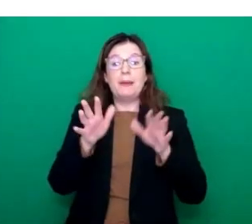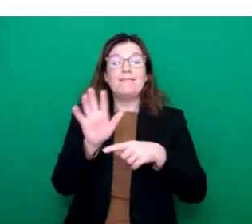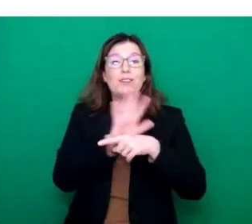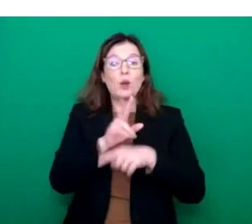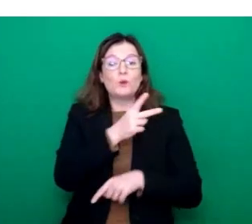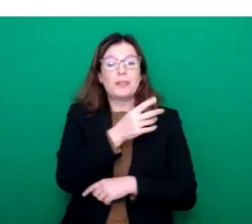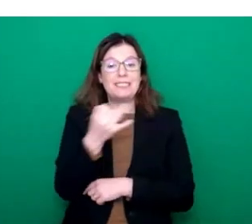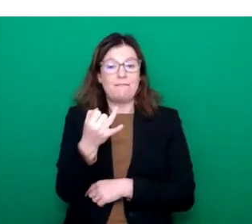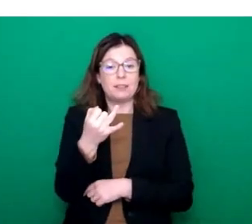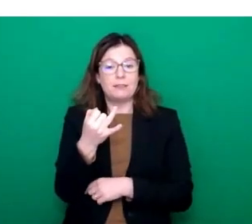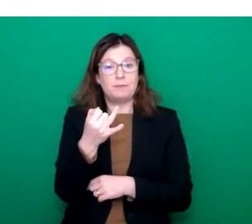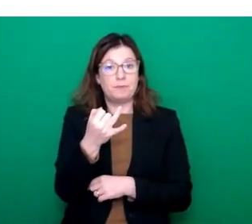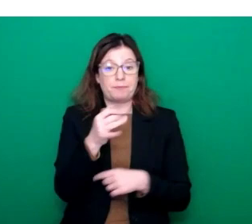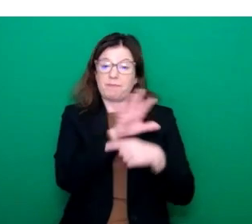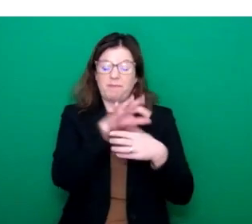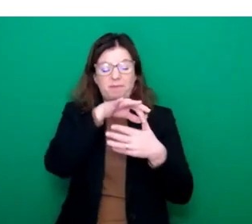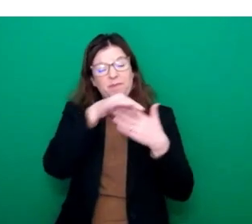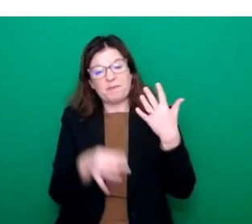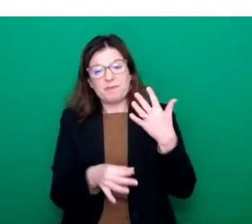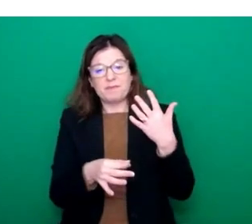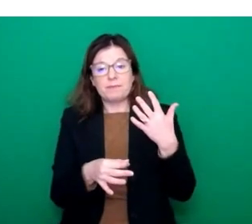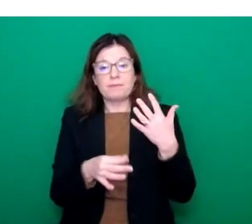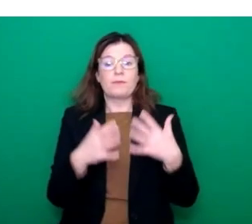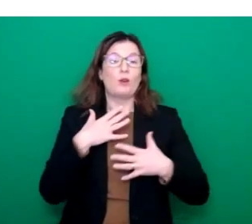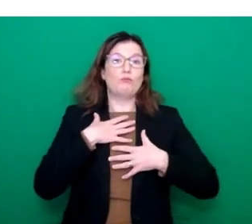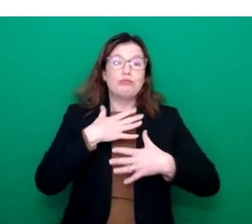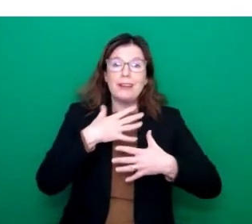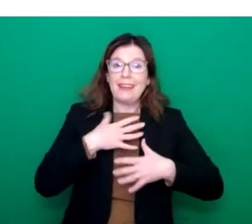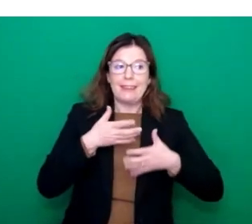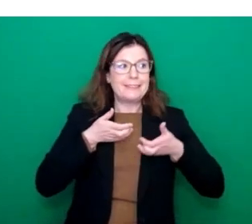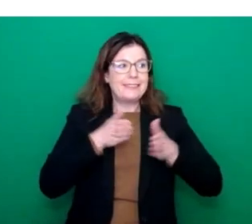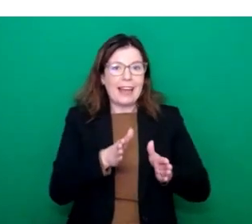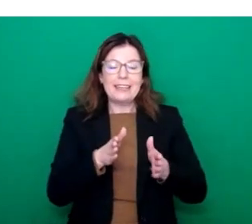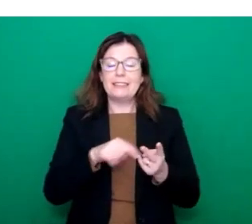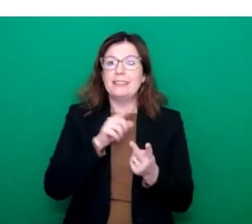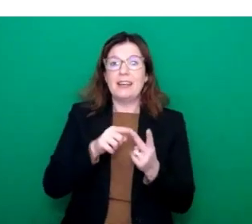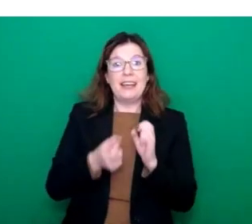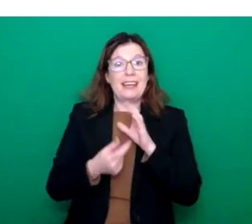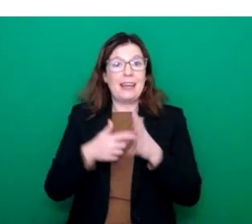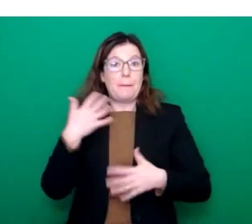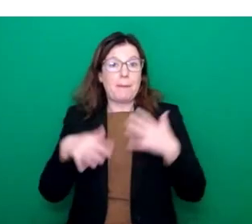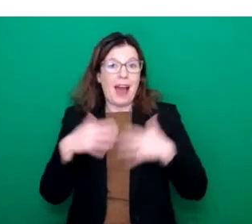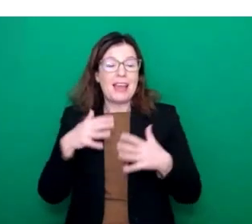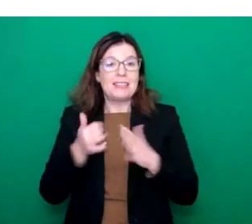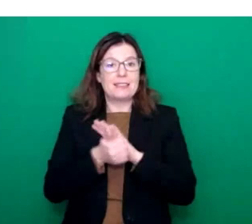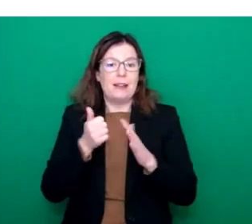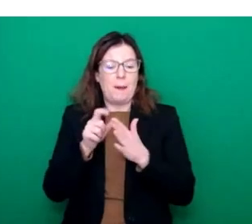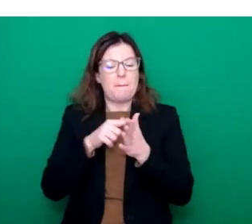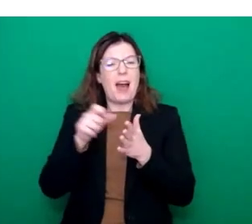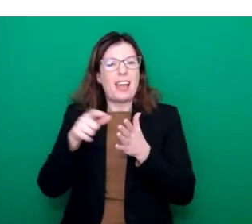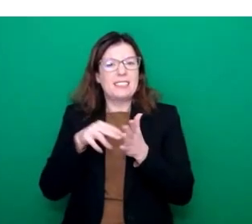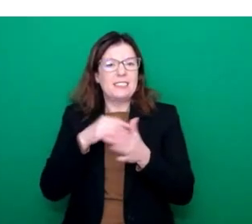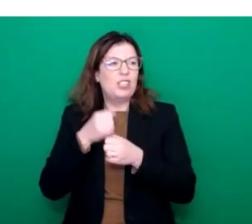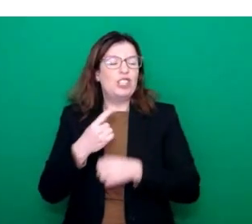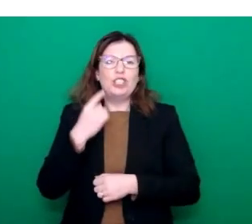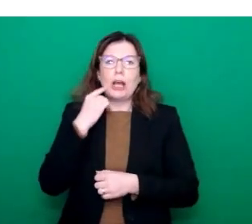covering concepts like demonstrating breathing techniques, key pain skills like pacing, gentle Pilates